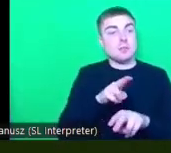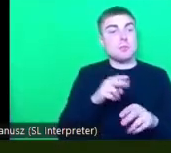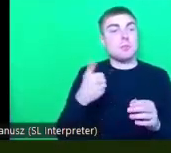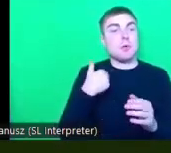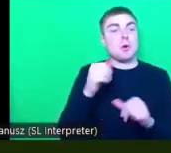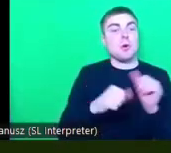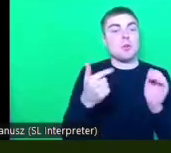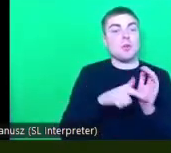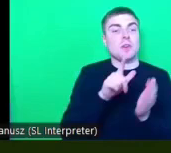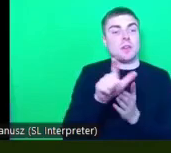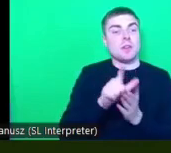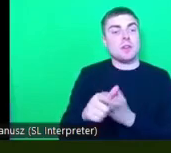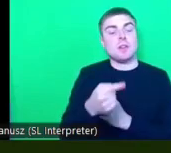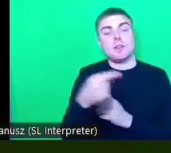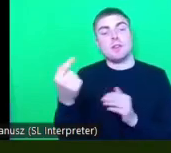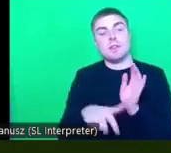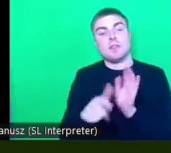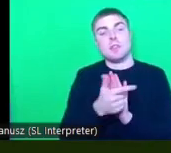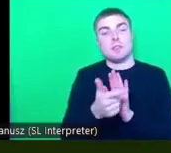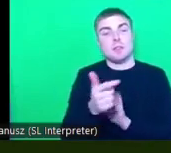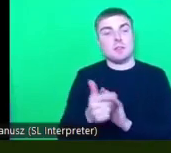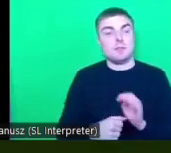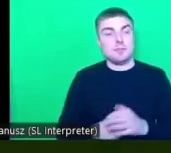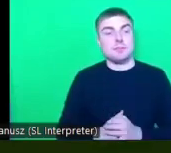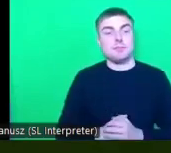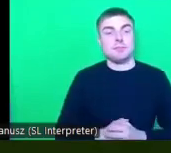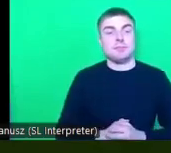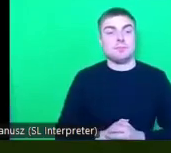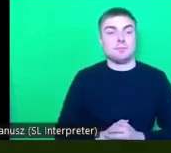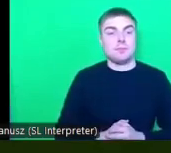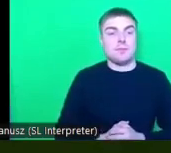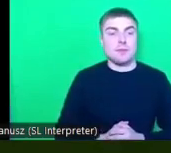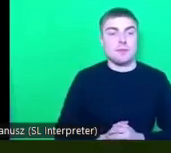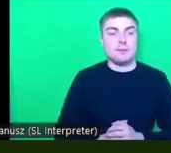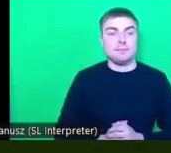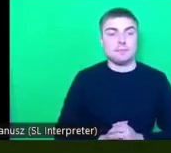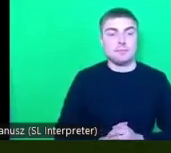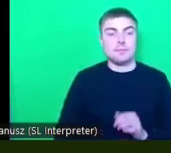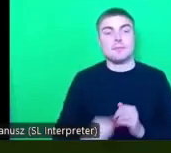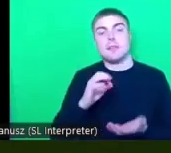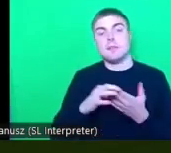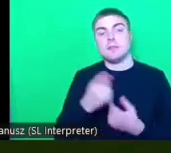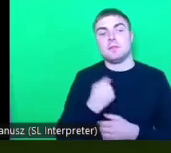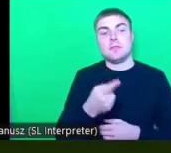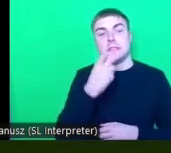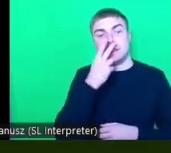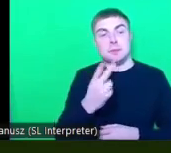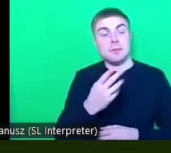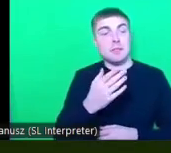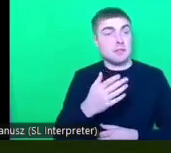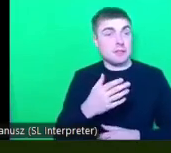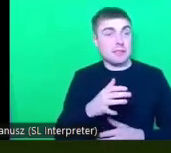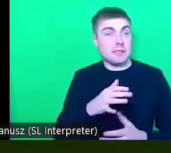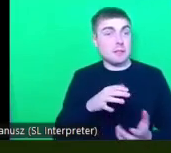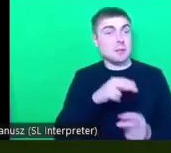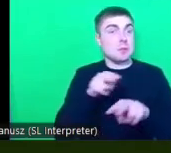2017. So you see here, particularly those areas, the harvest was reduced, and you see